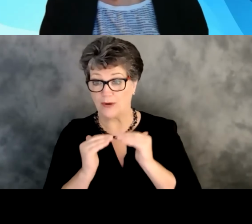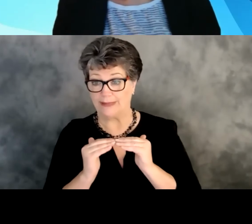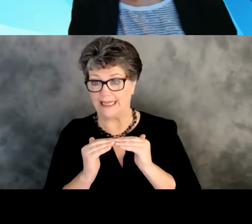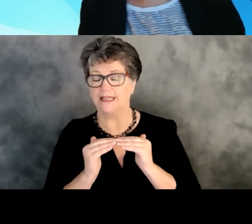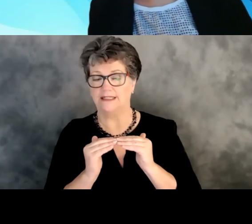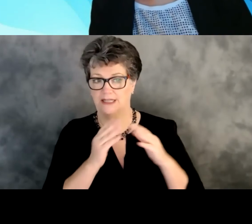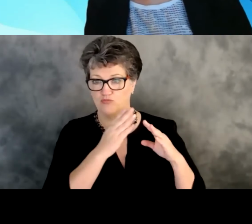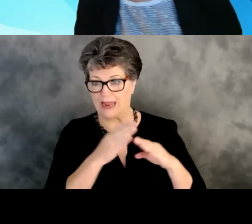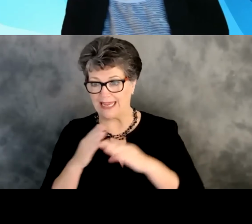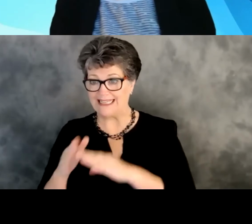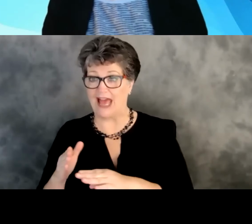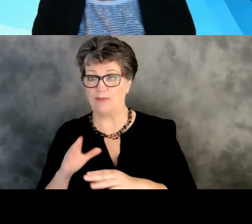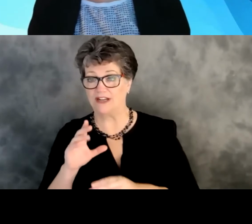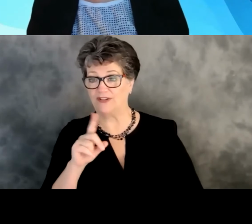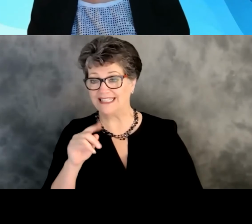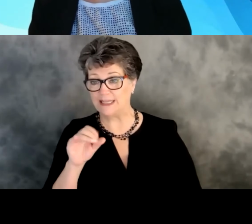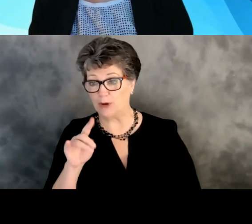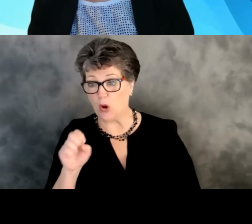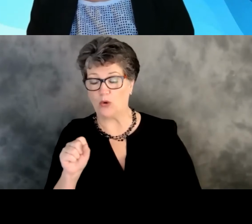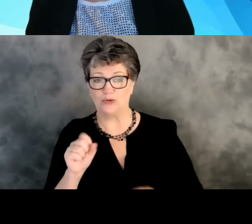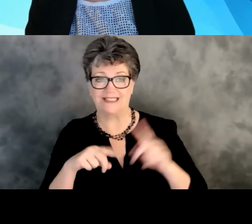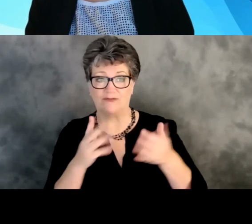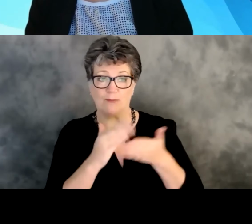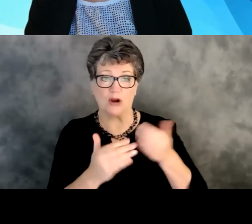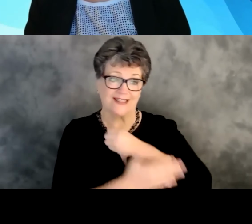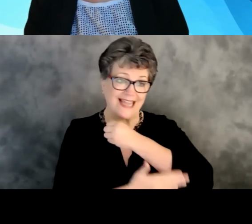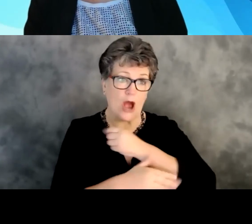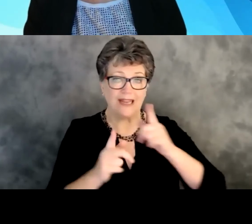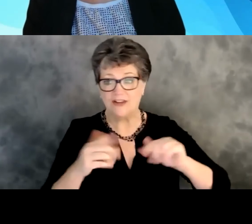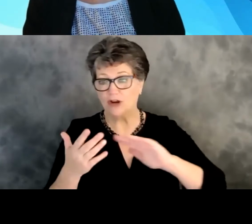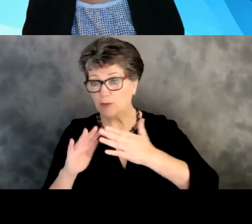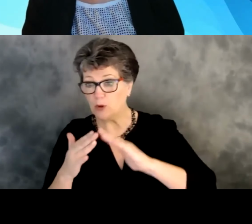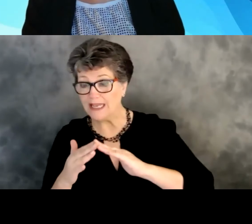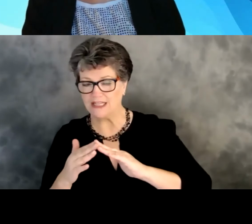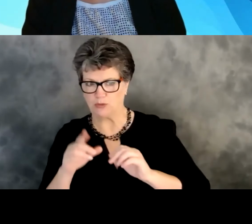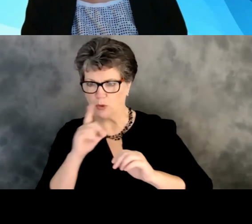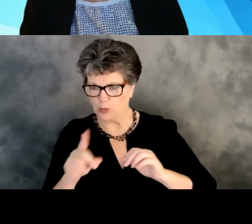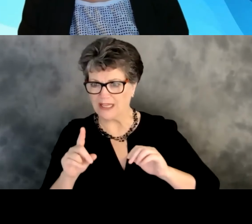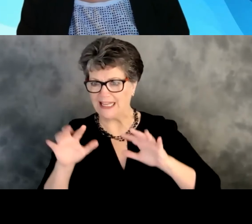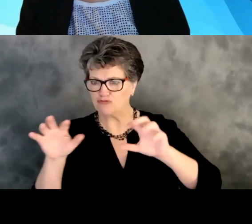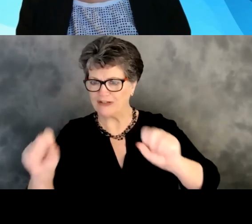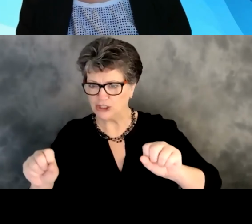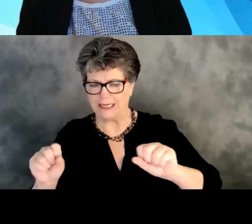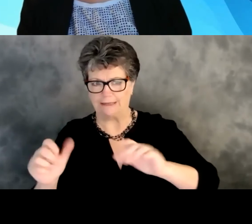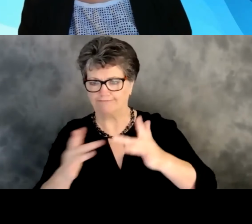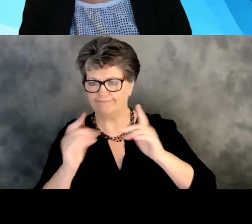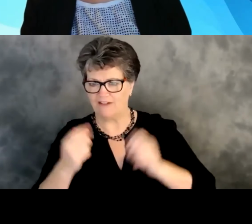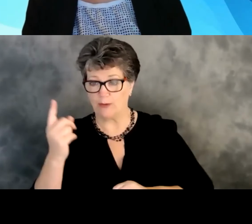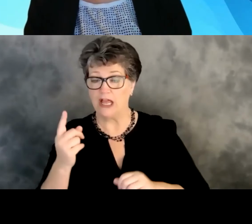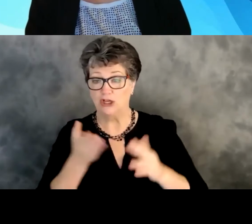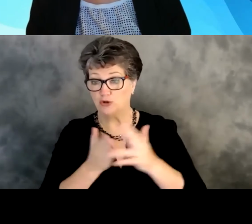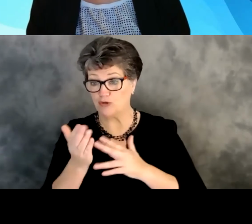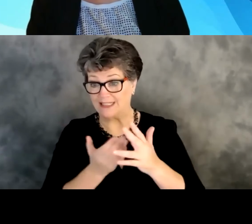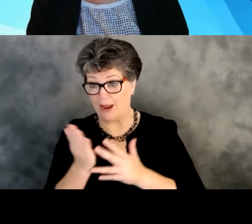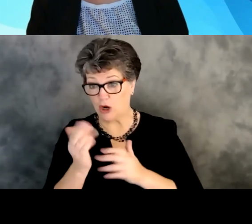down by different zip codes in different parts of the county and different communities to make sure that we're really reaching everyone. So transparency is